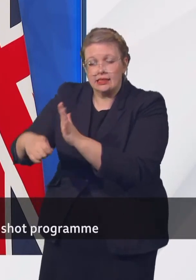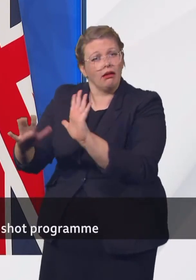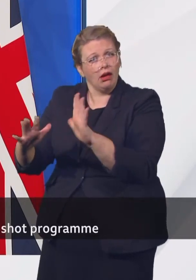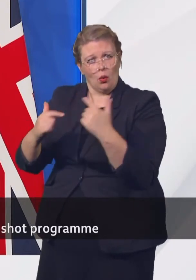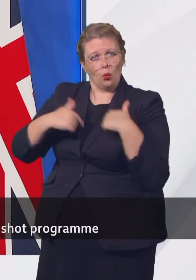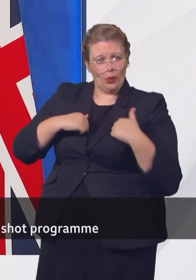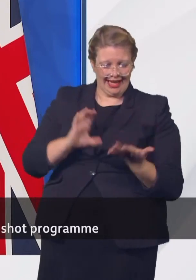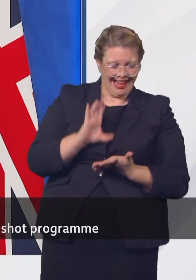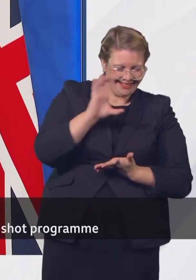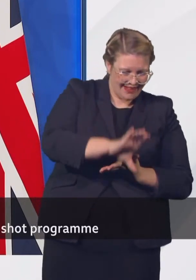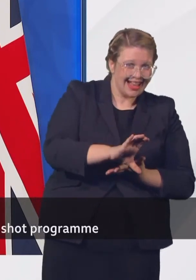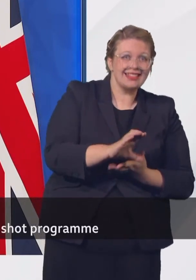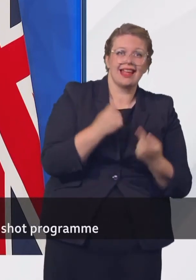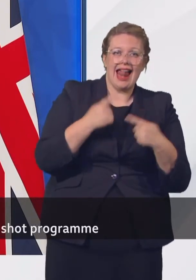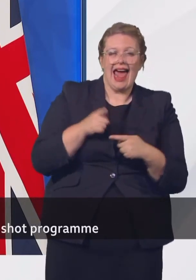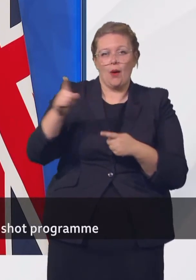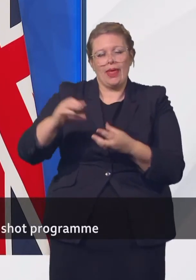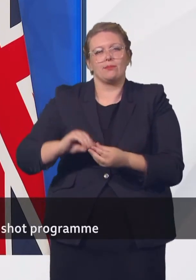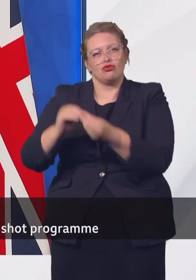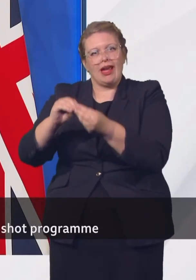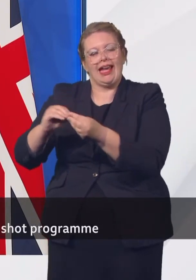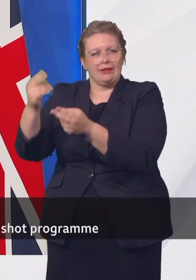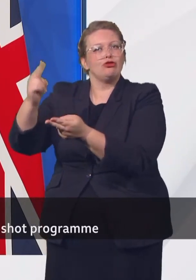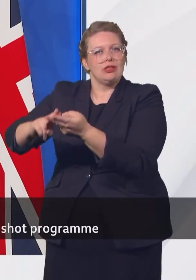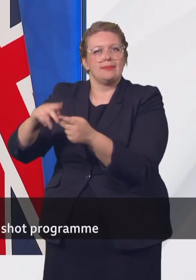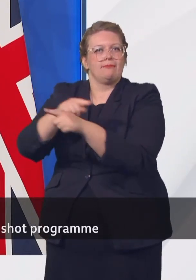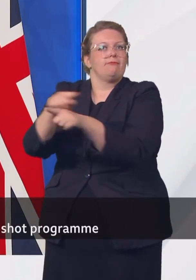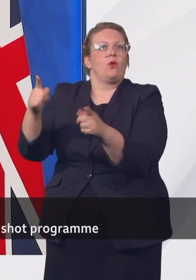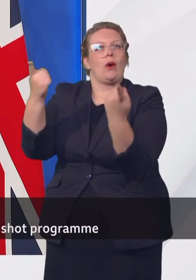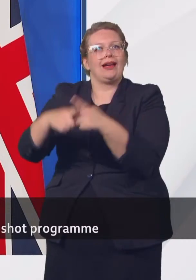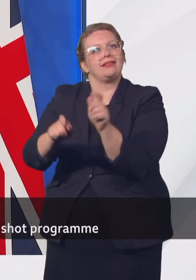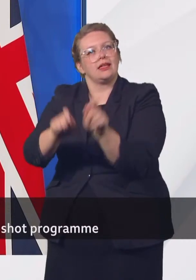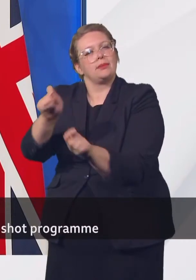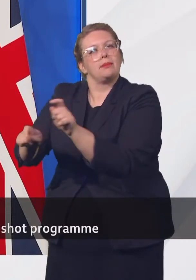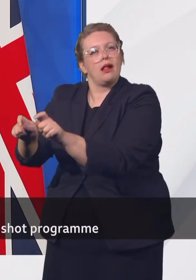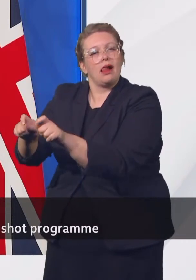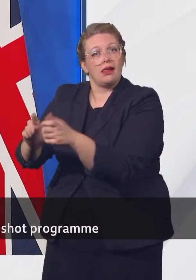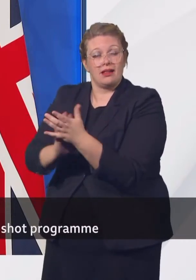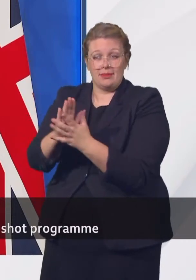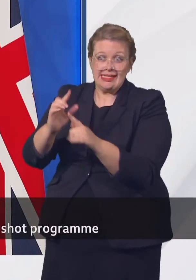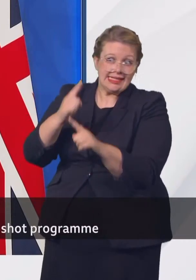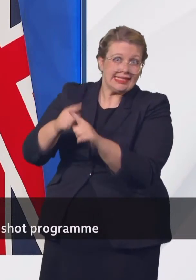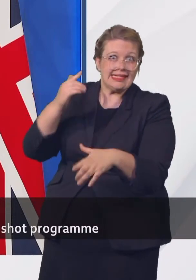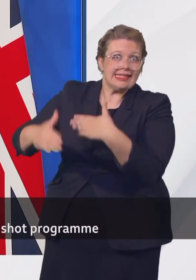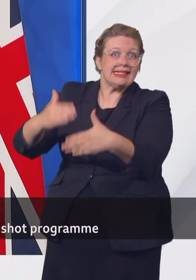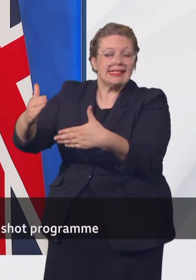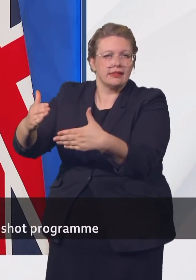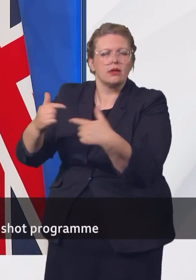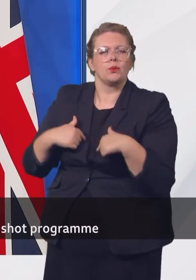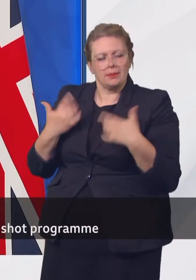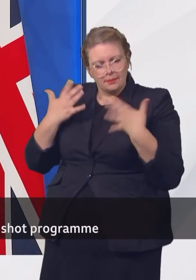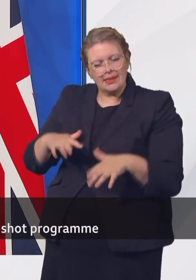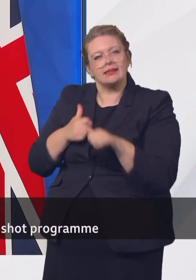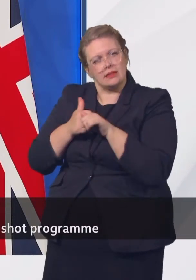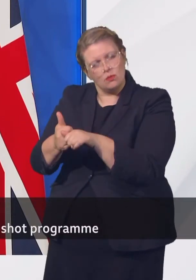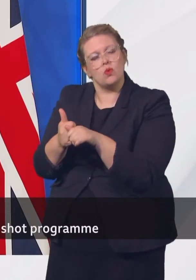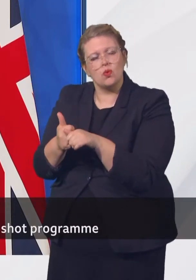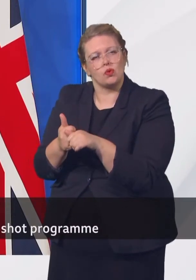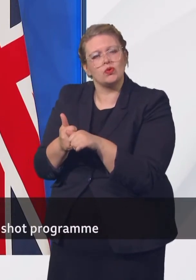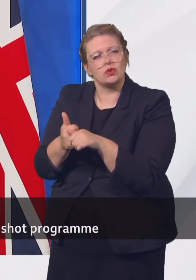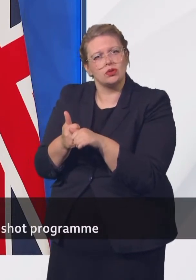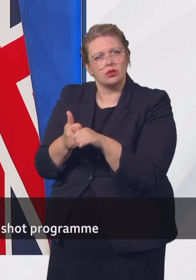that we put in here to get that vaccine up and running so fast. So absolutely, we're leaning